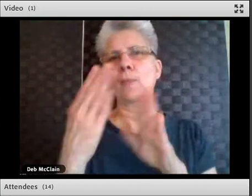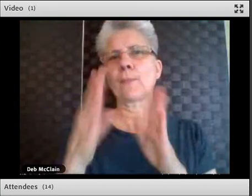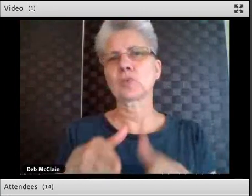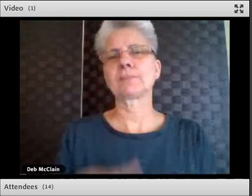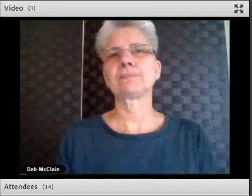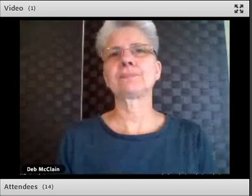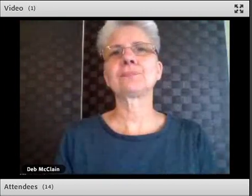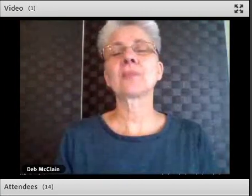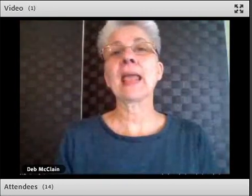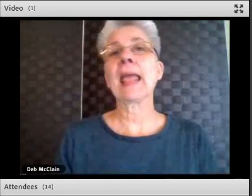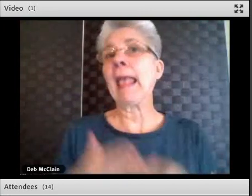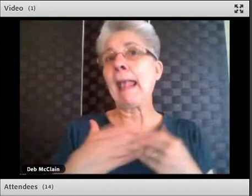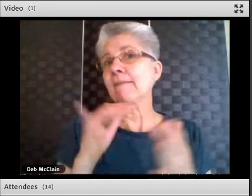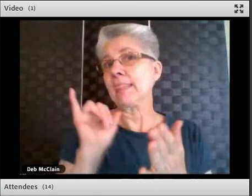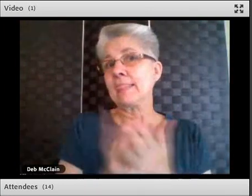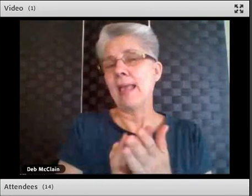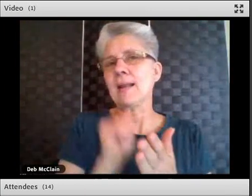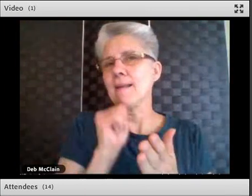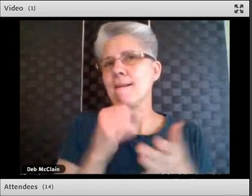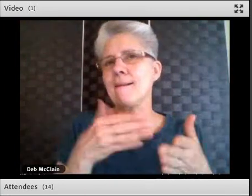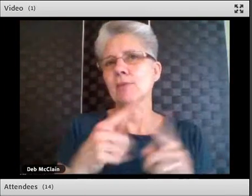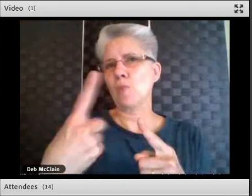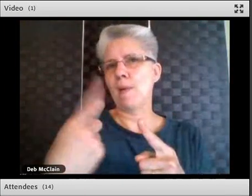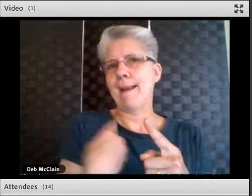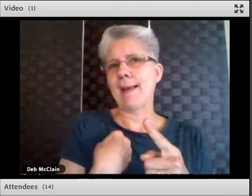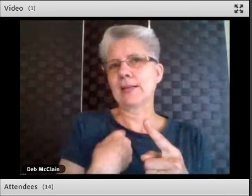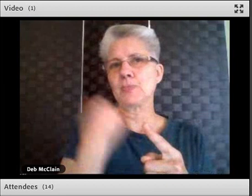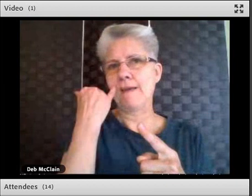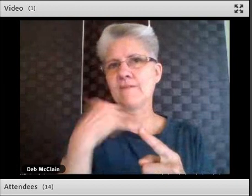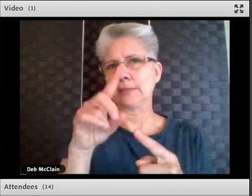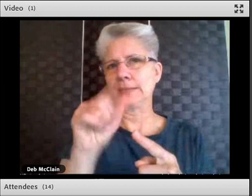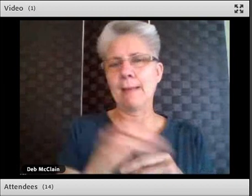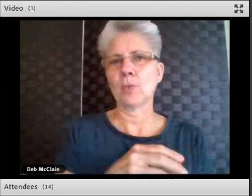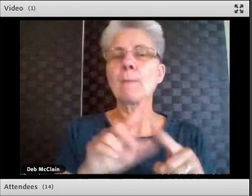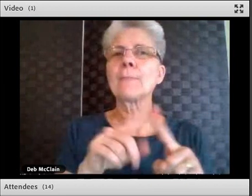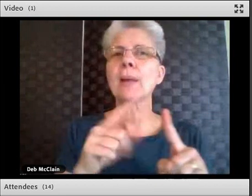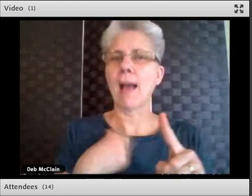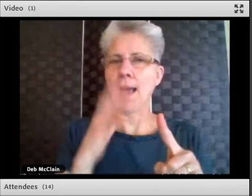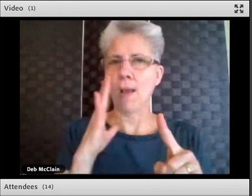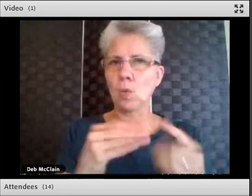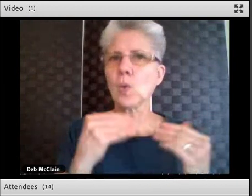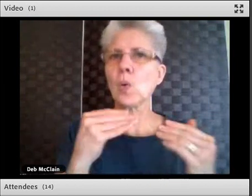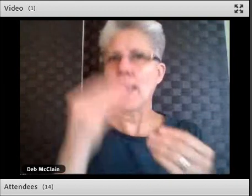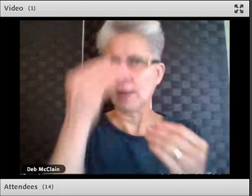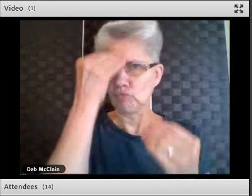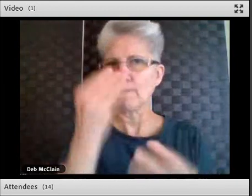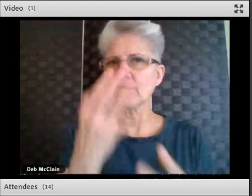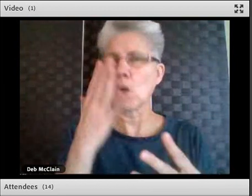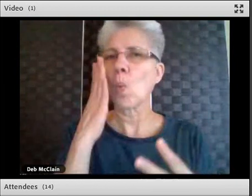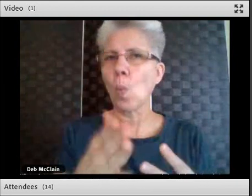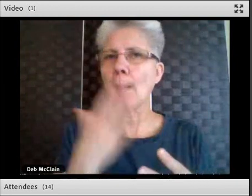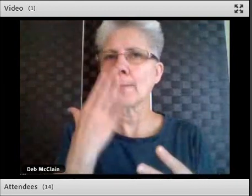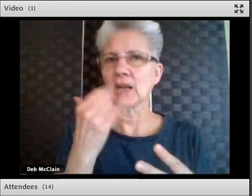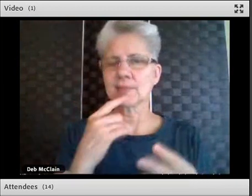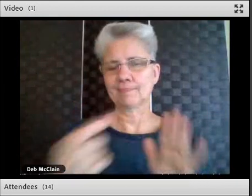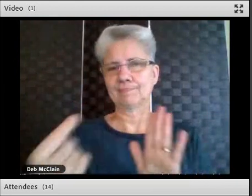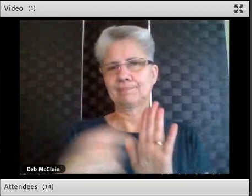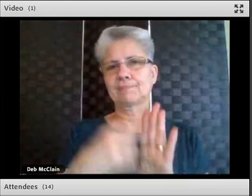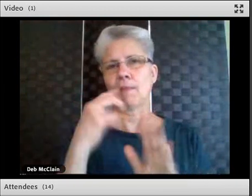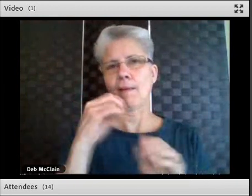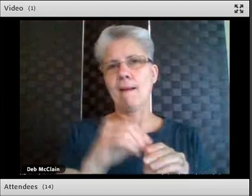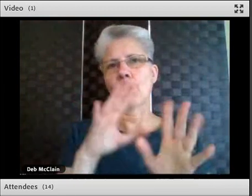person. And even then, they're not allowed to ask me whether I'm disabled, but I will go ahead and reveal it because it's obvious.